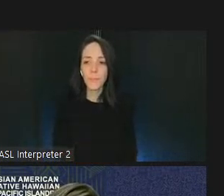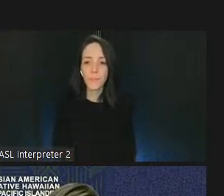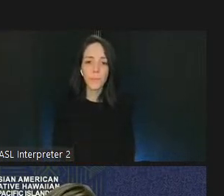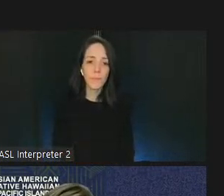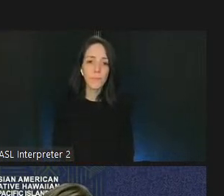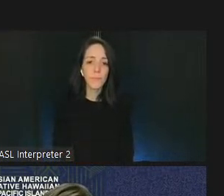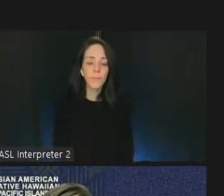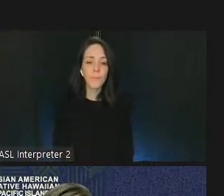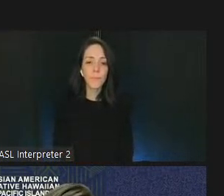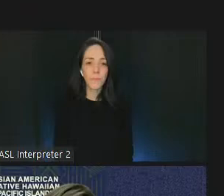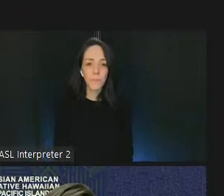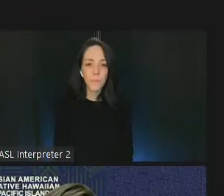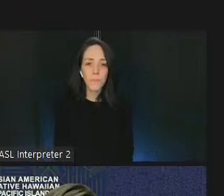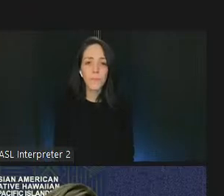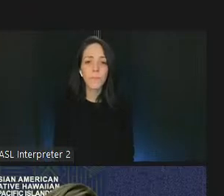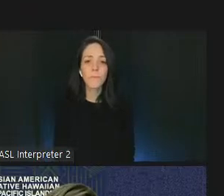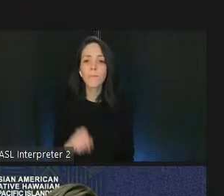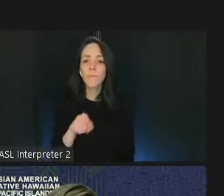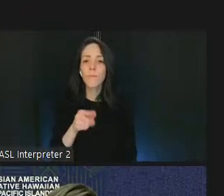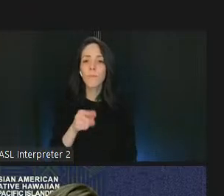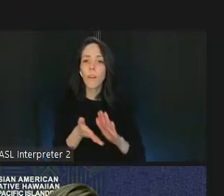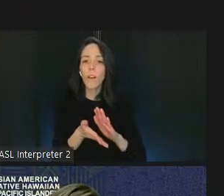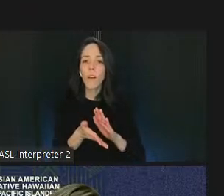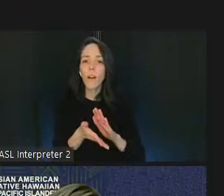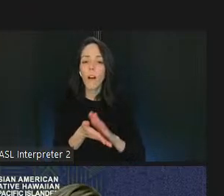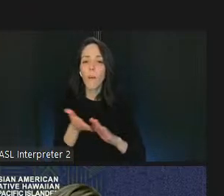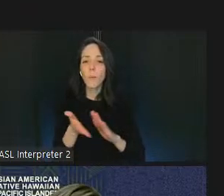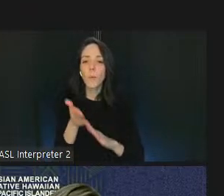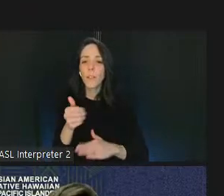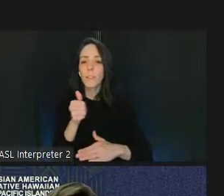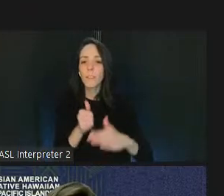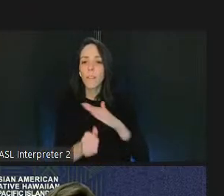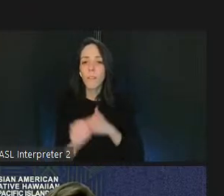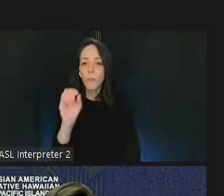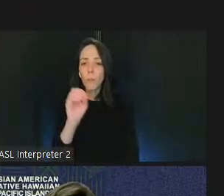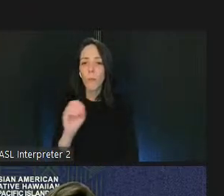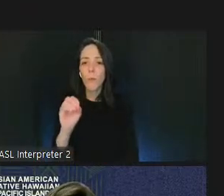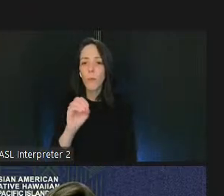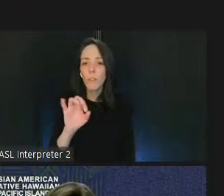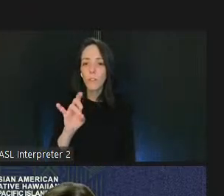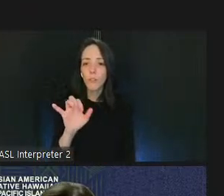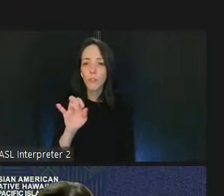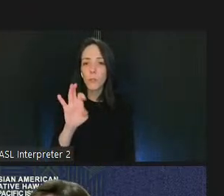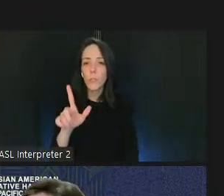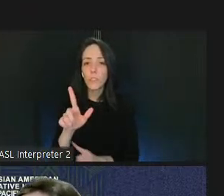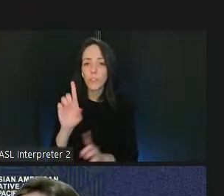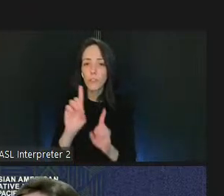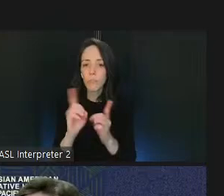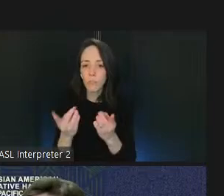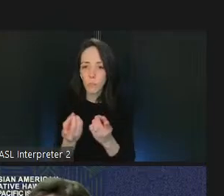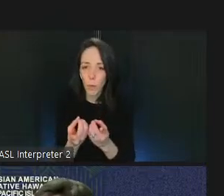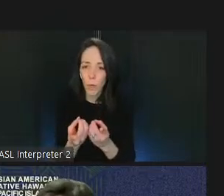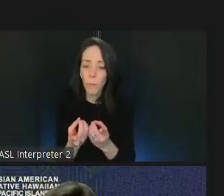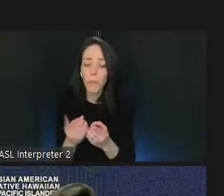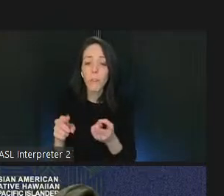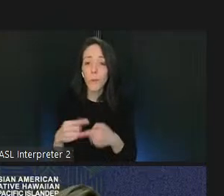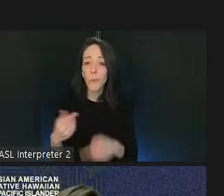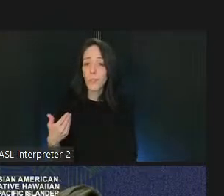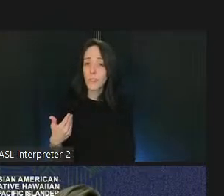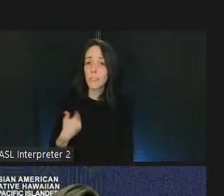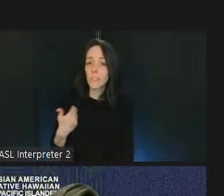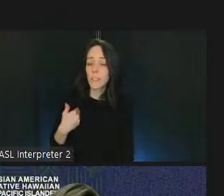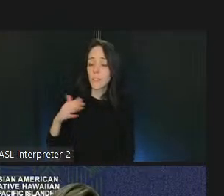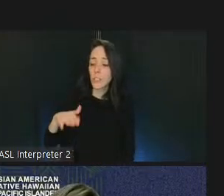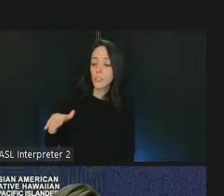Conciliation Services operates as an arm of the Juvenile Department and provides custody services to the circuit court when children are subjects of